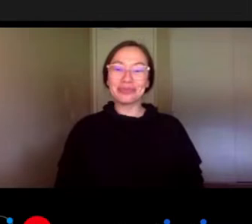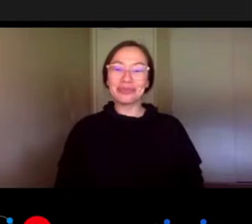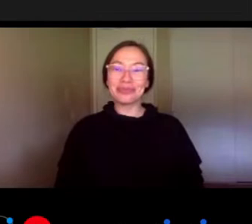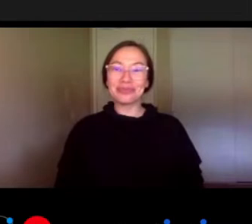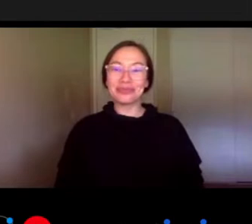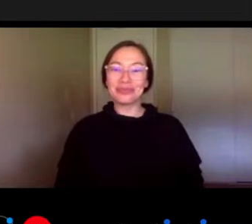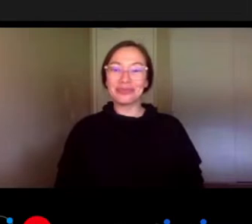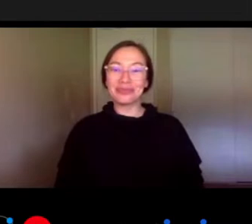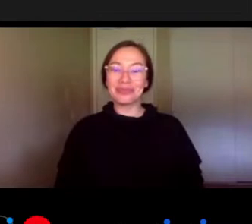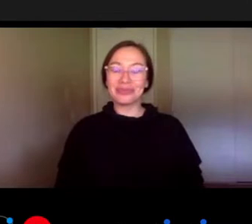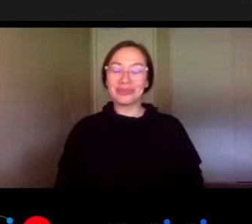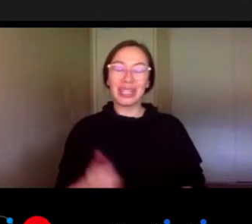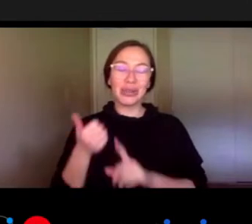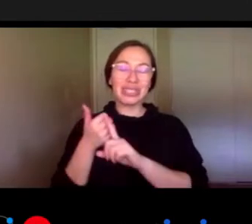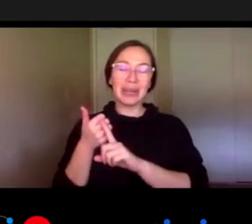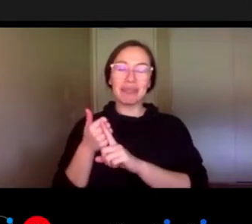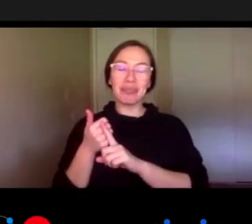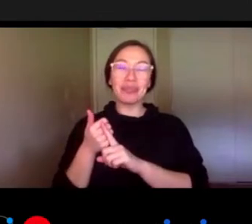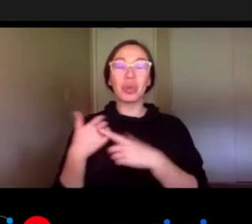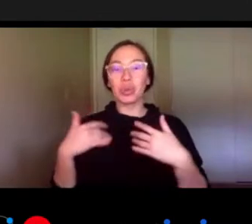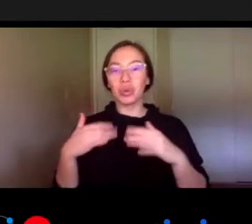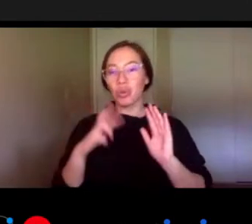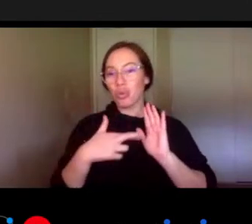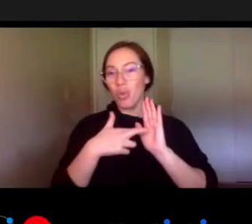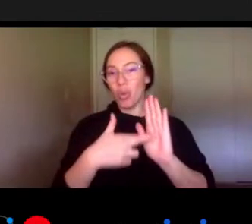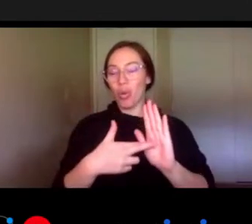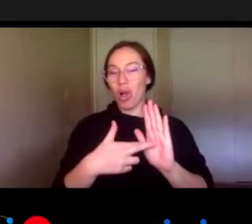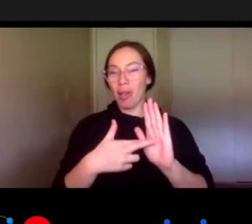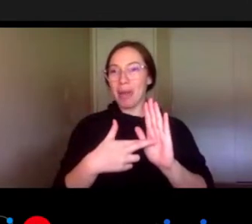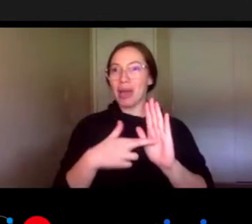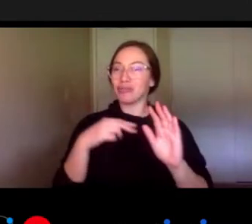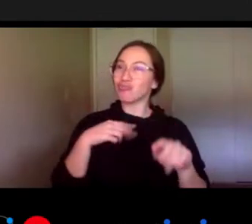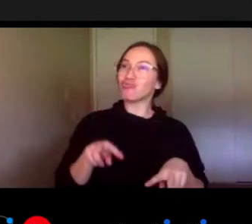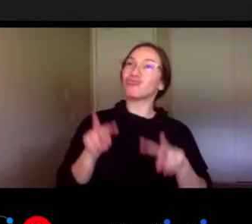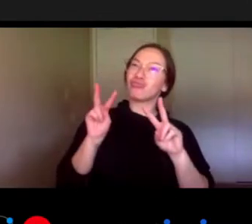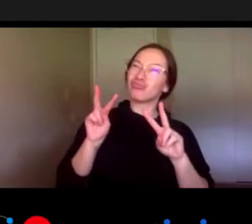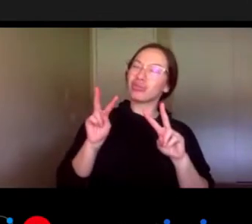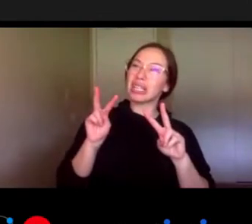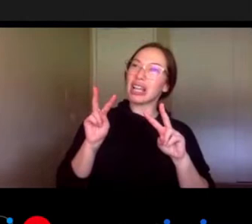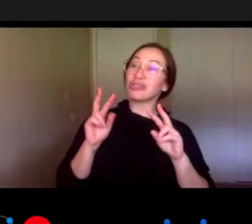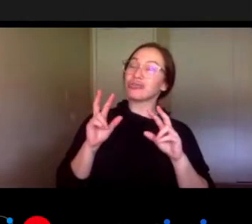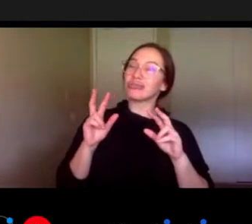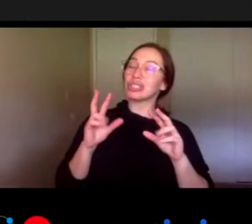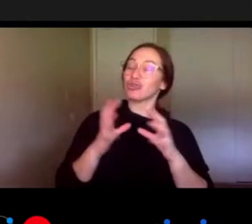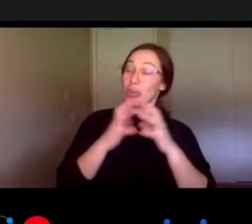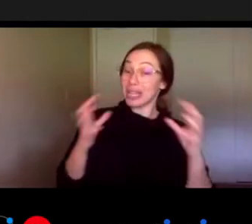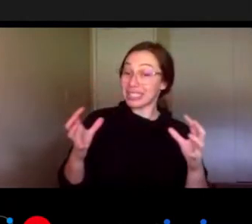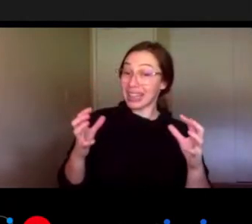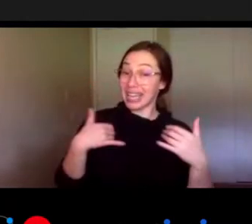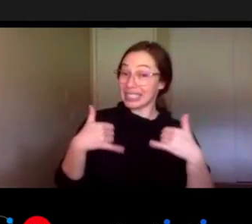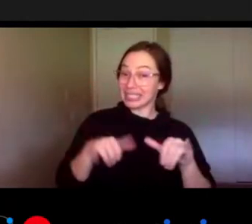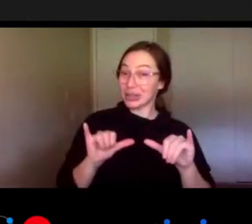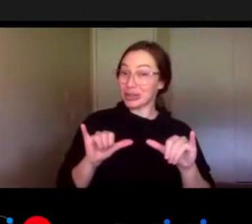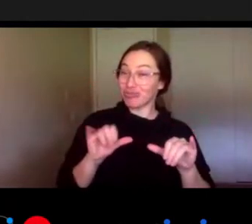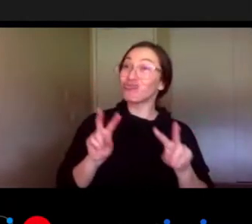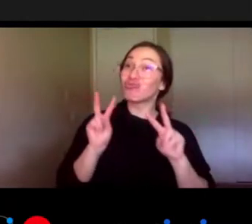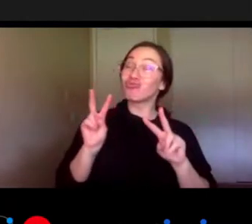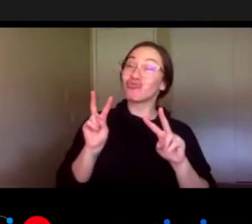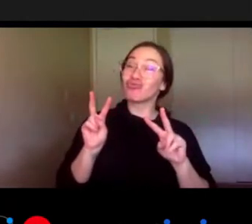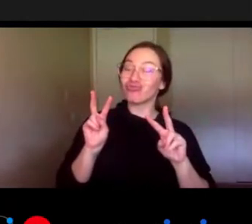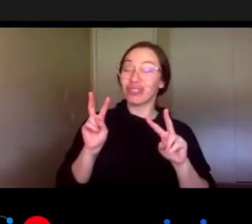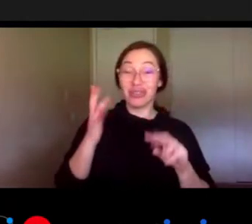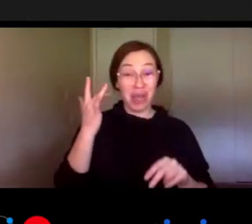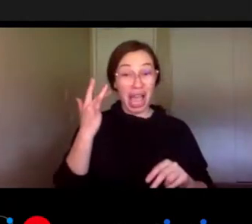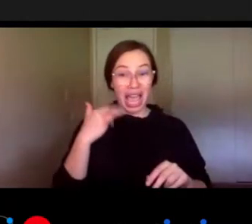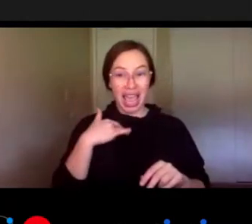He was a role model to me and somebody I looked up to tremendously and still do to this day, because I would